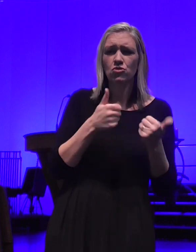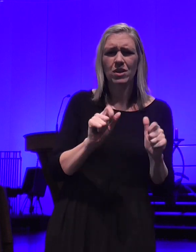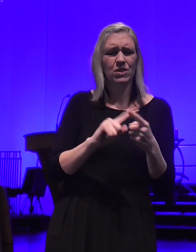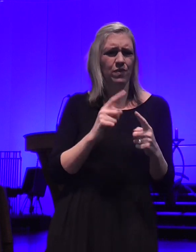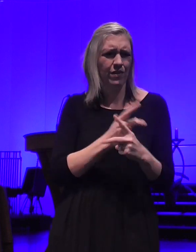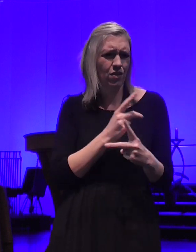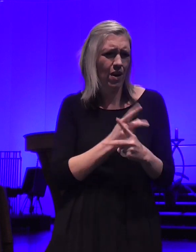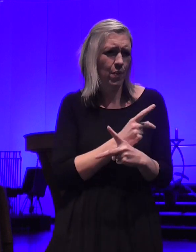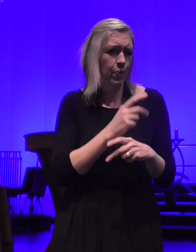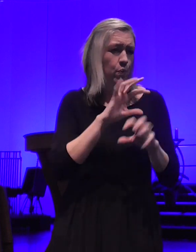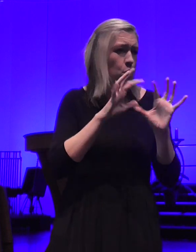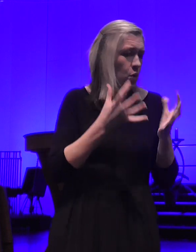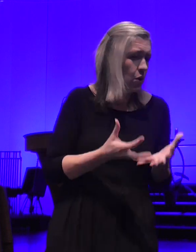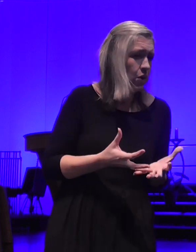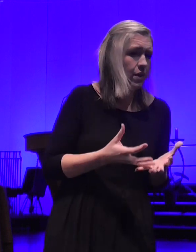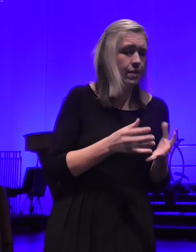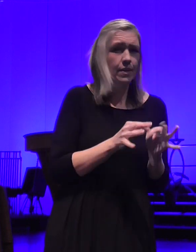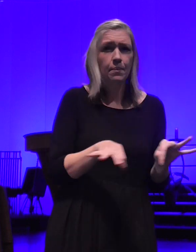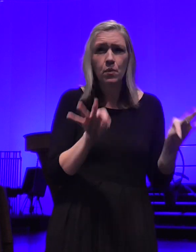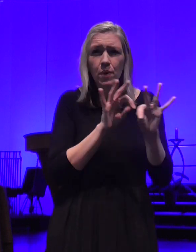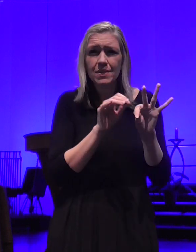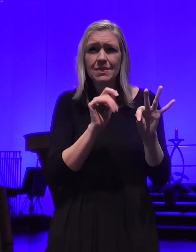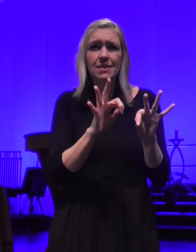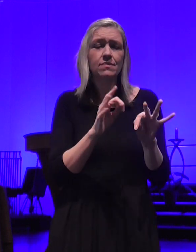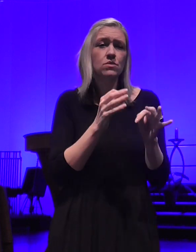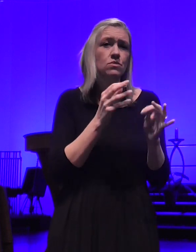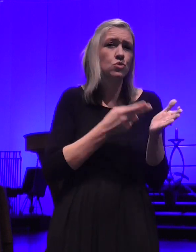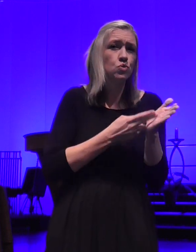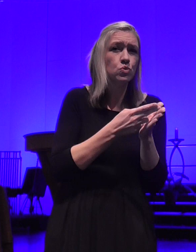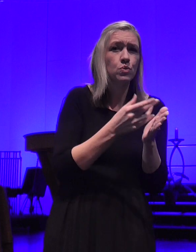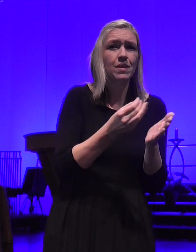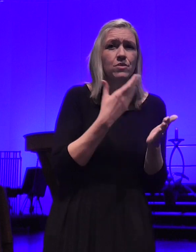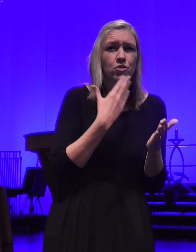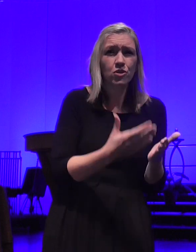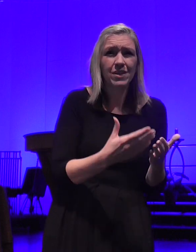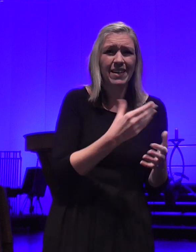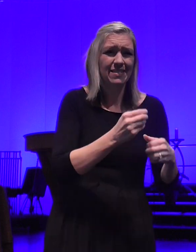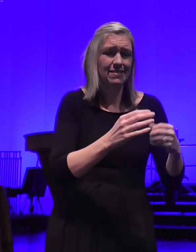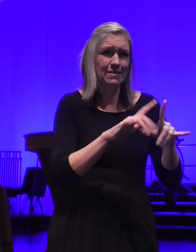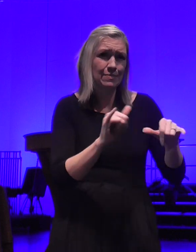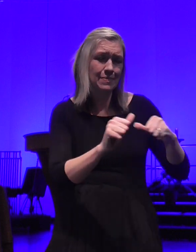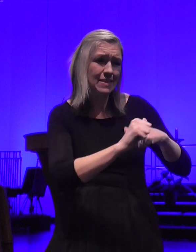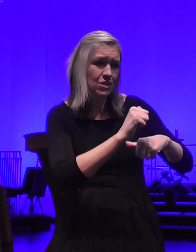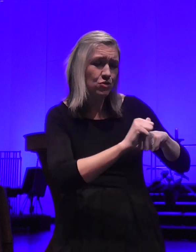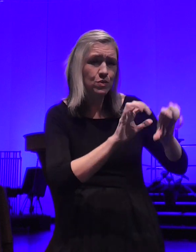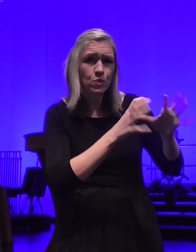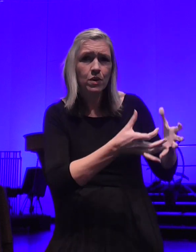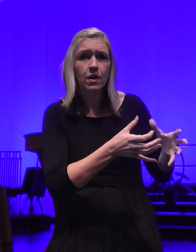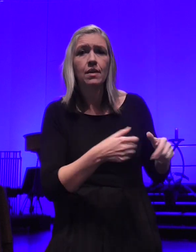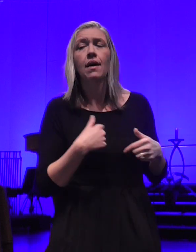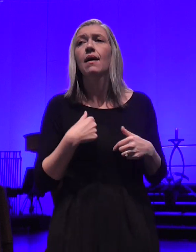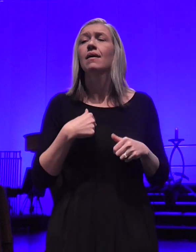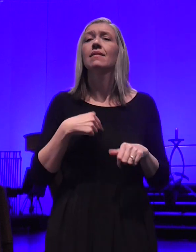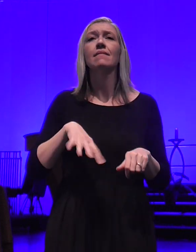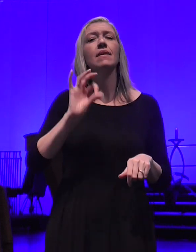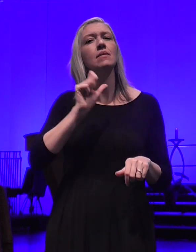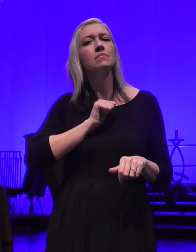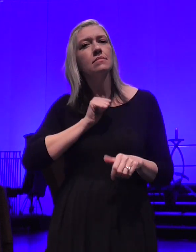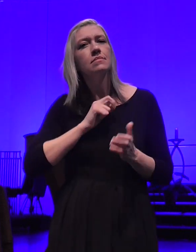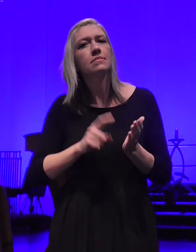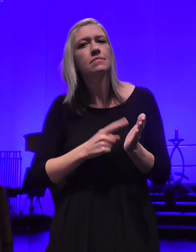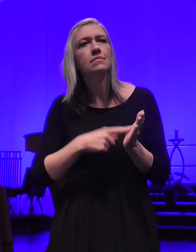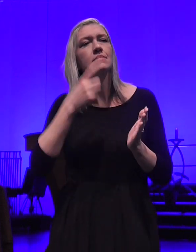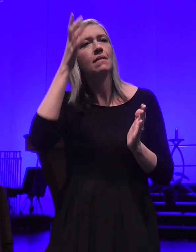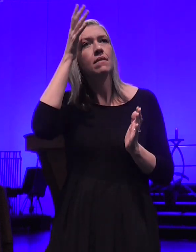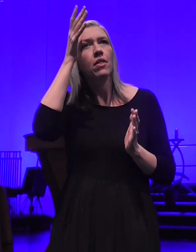of the world, and yet the importance of holding to truth and goodness. I can be the father who loves his children